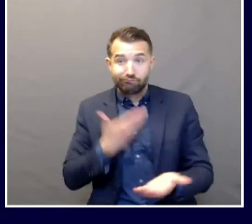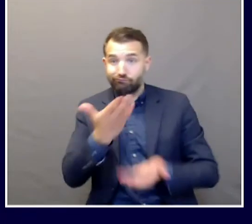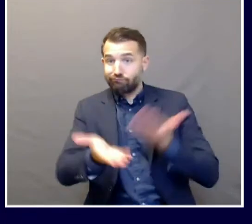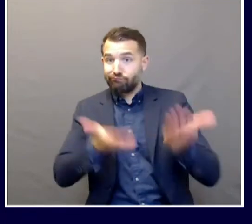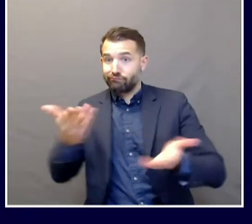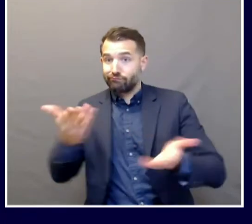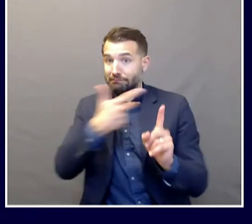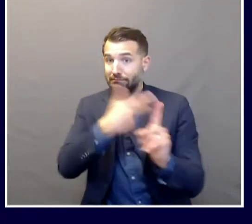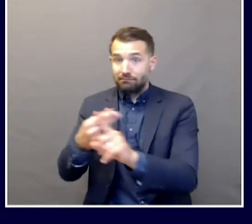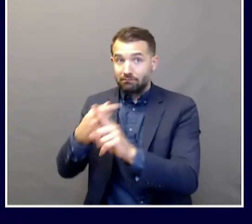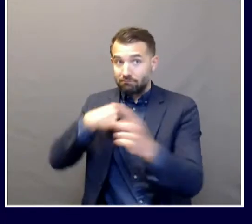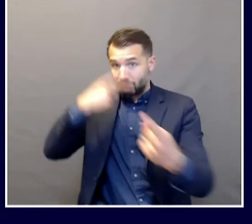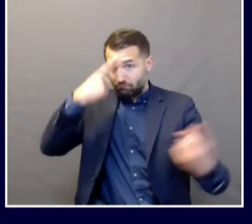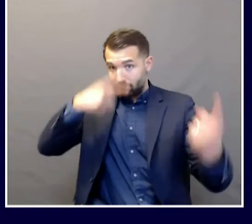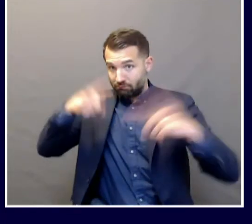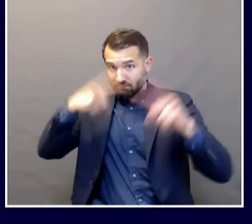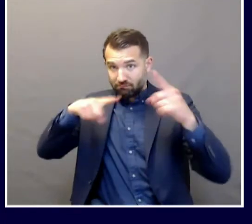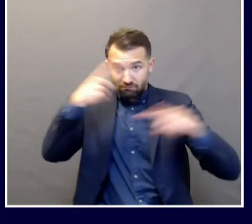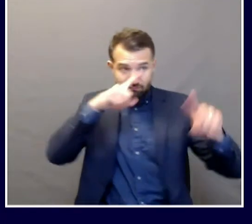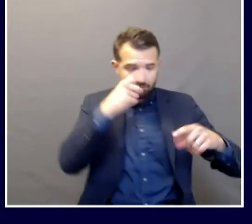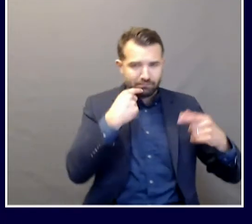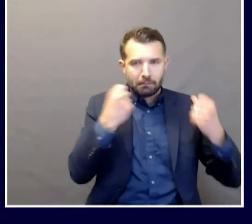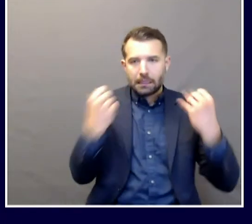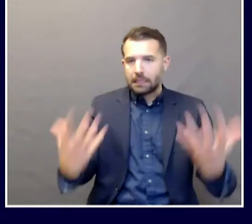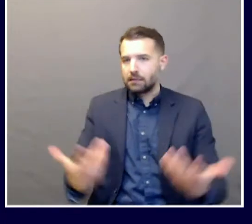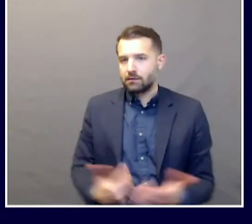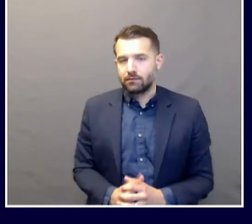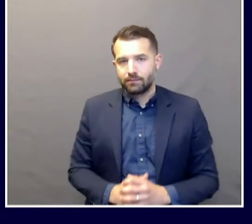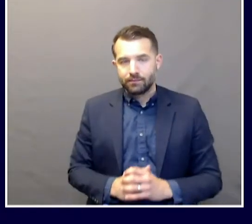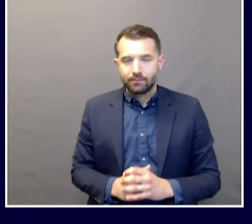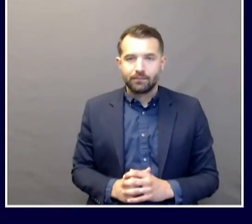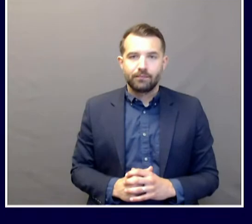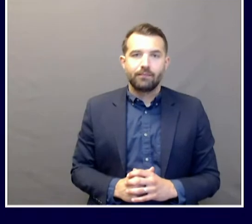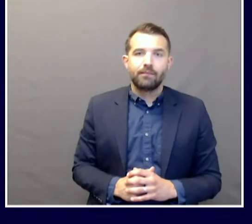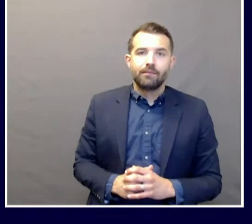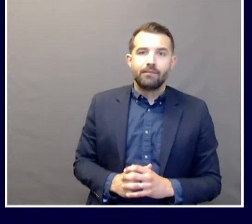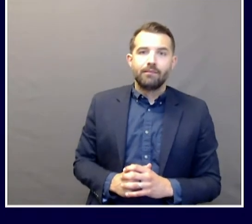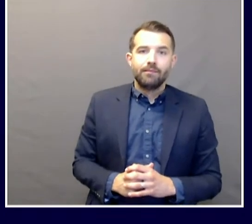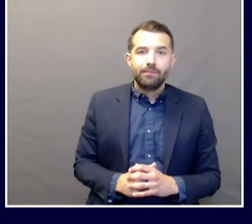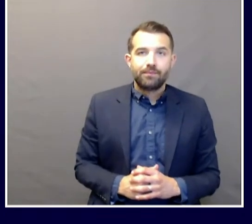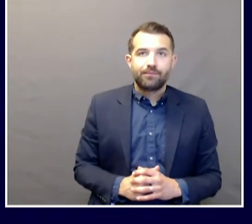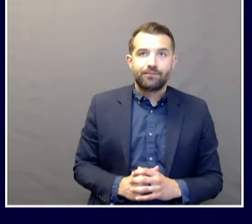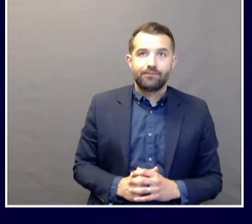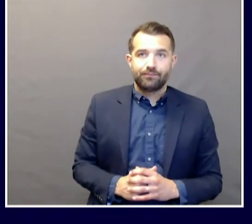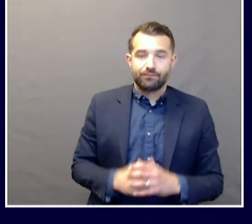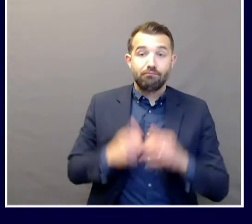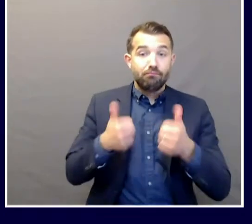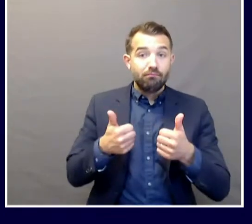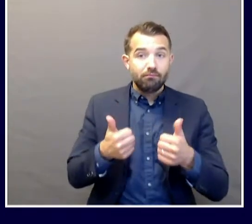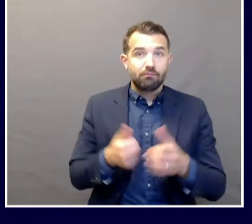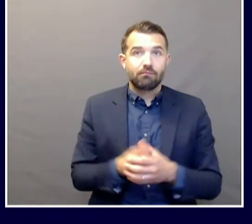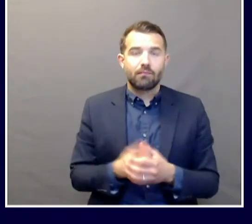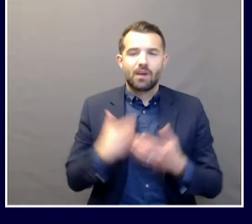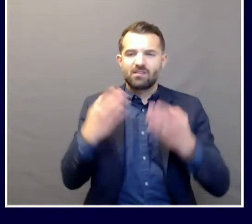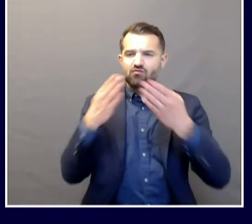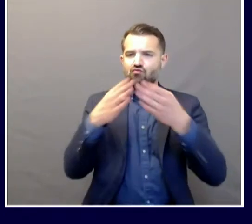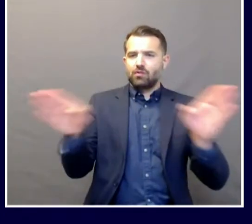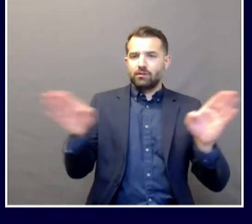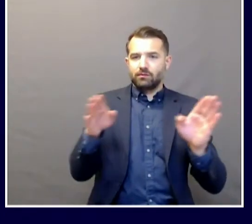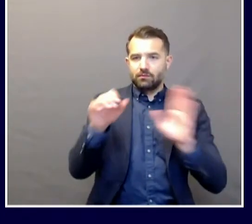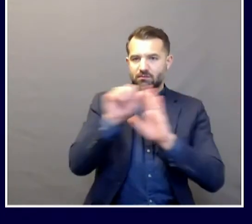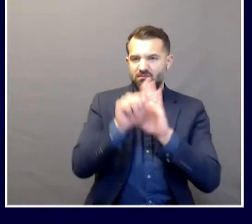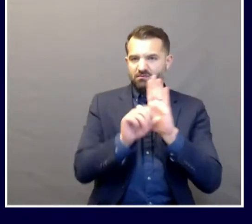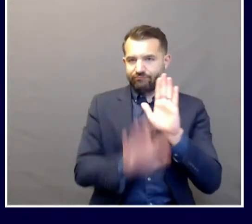Thank you. And then more generally, maybe not in Androscoggin County, but the declines we're seeing elsewhere